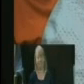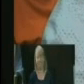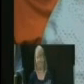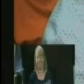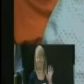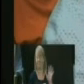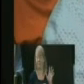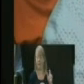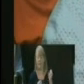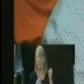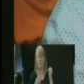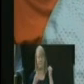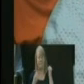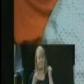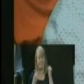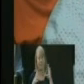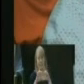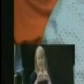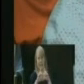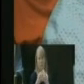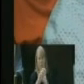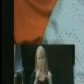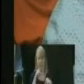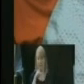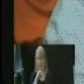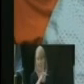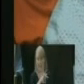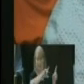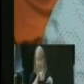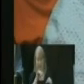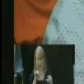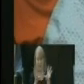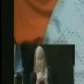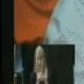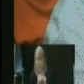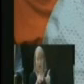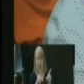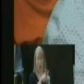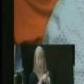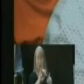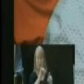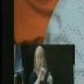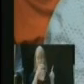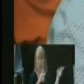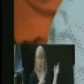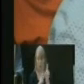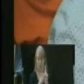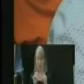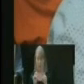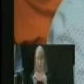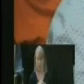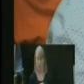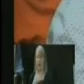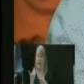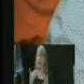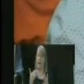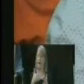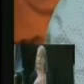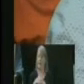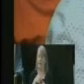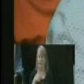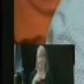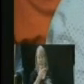huge number of district office staff came to that meeting along with John. And again, I was given an